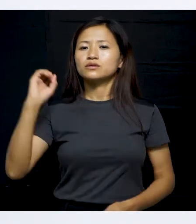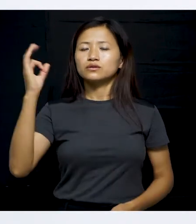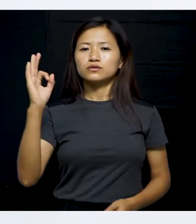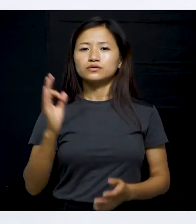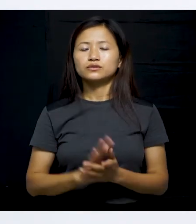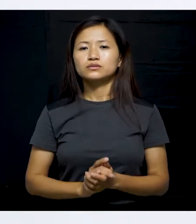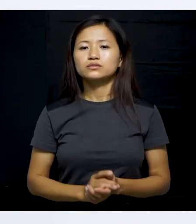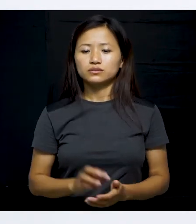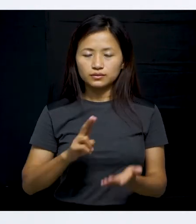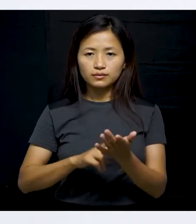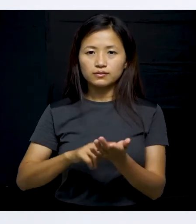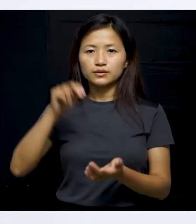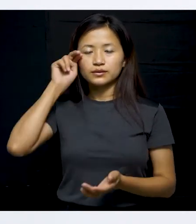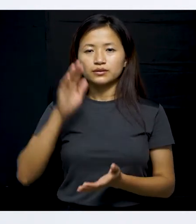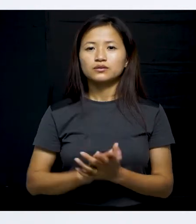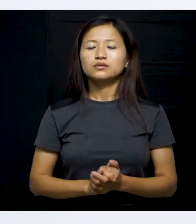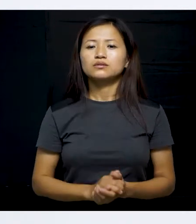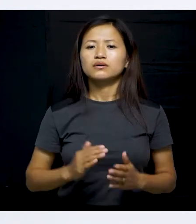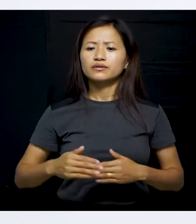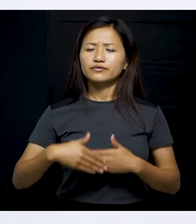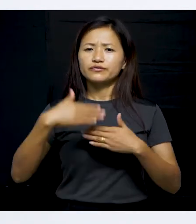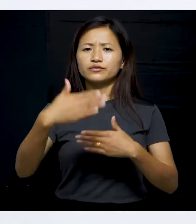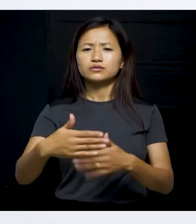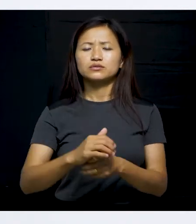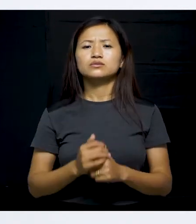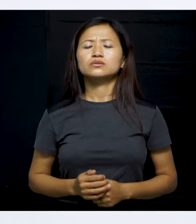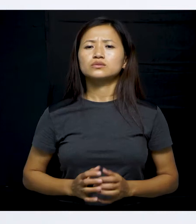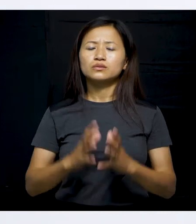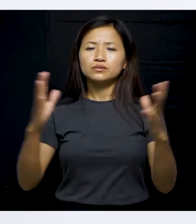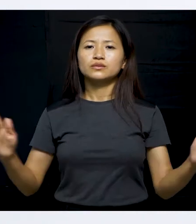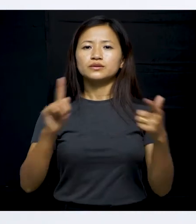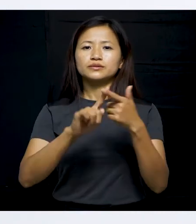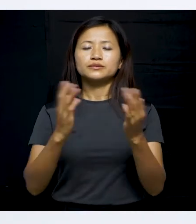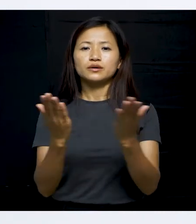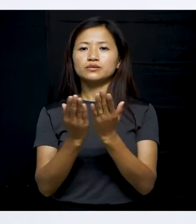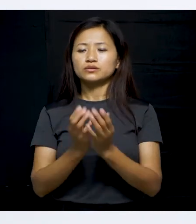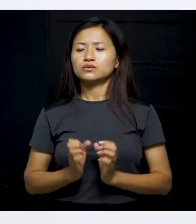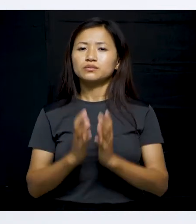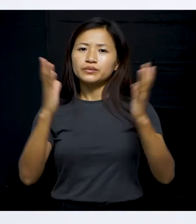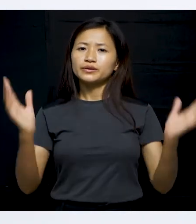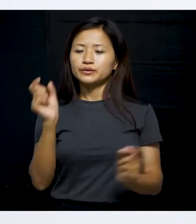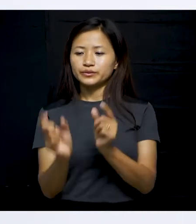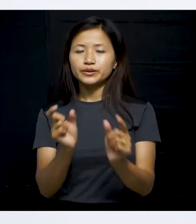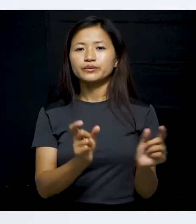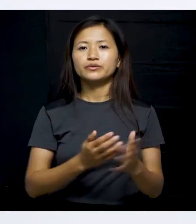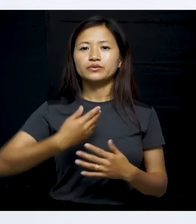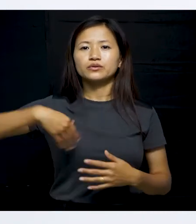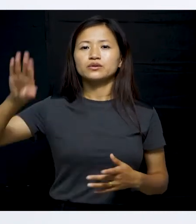the Nagas have also improved and advanced so much in education that so many people have gone